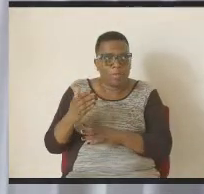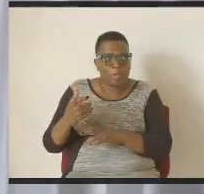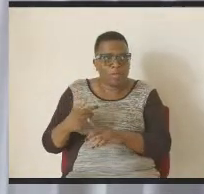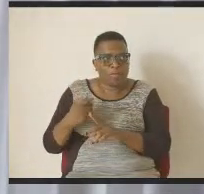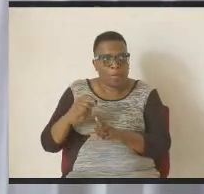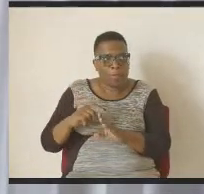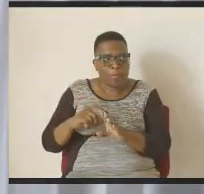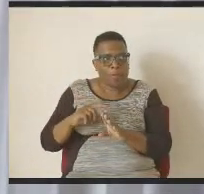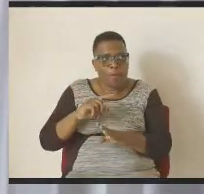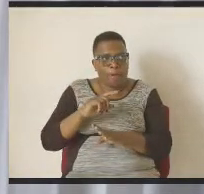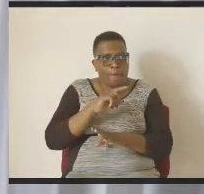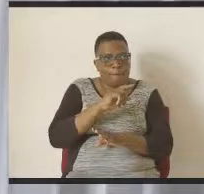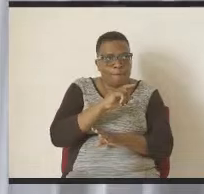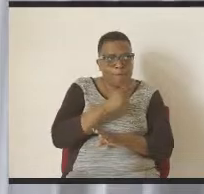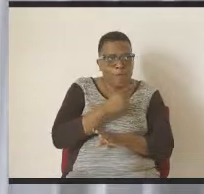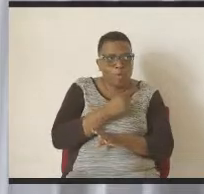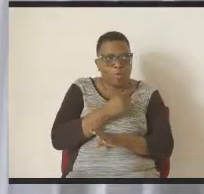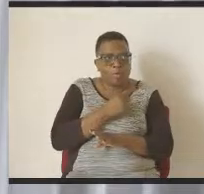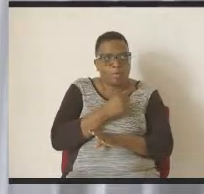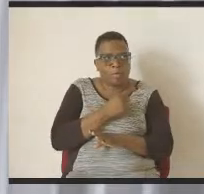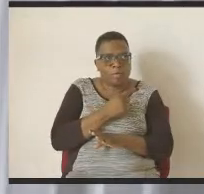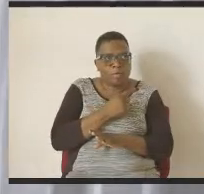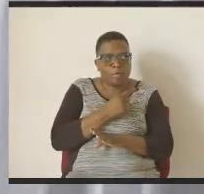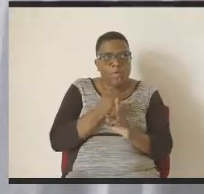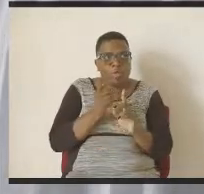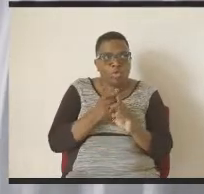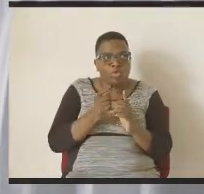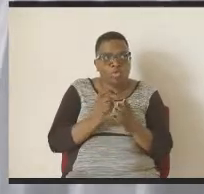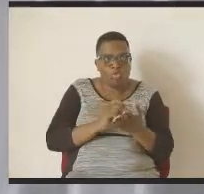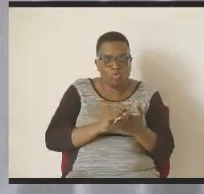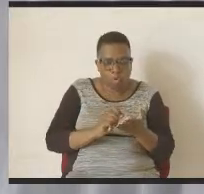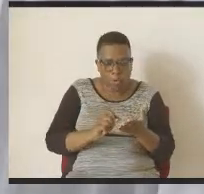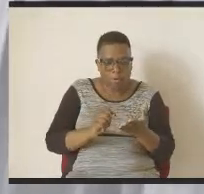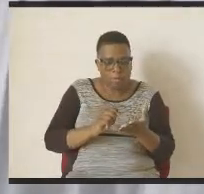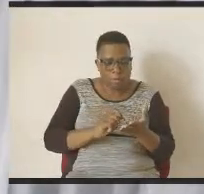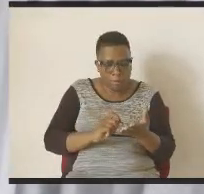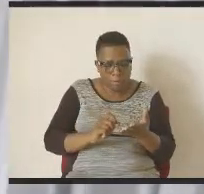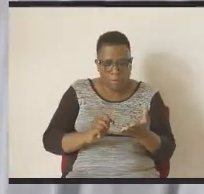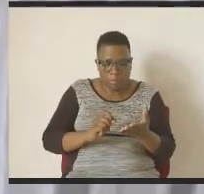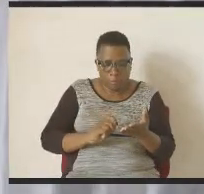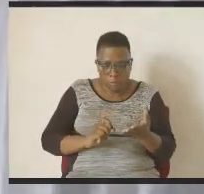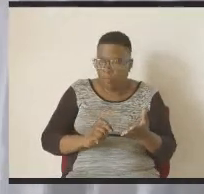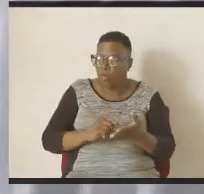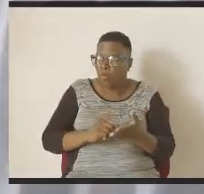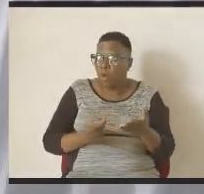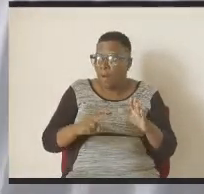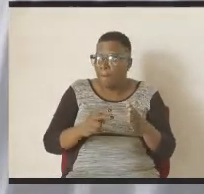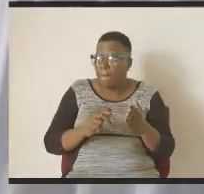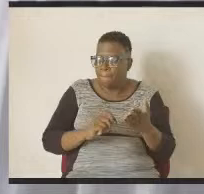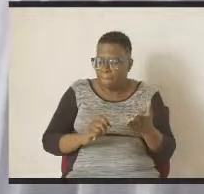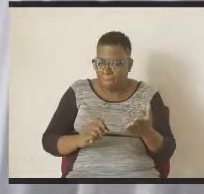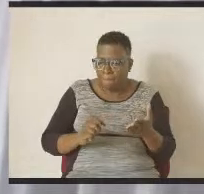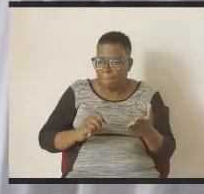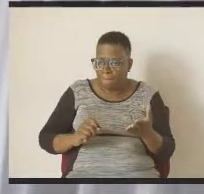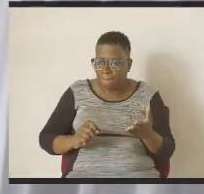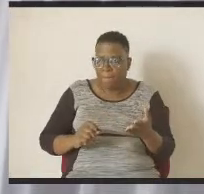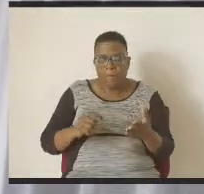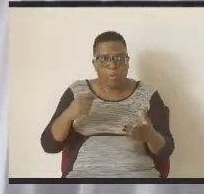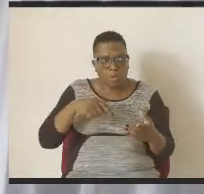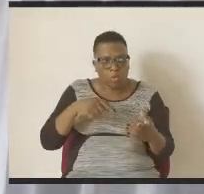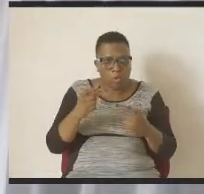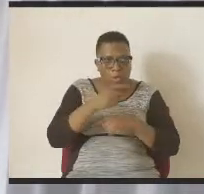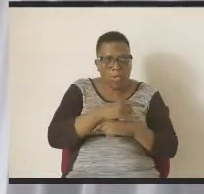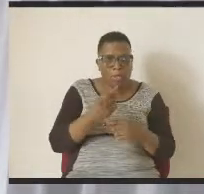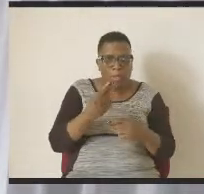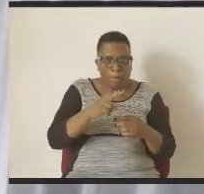first, what is he doing? To what? To write to you an orderly account,